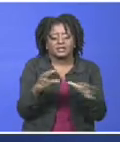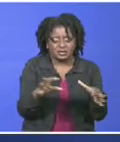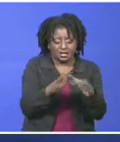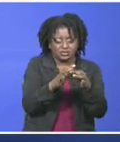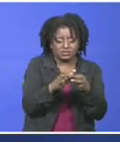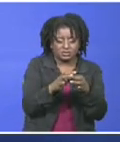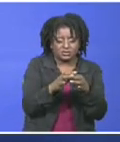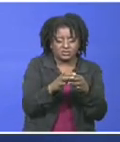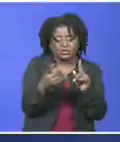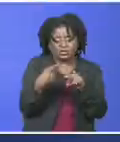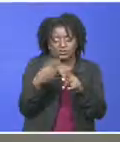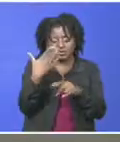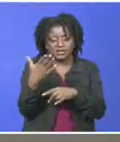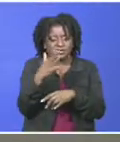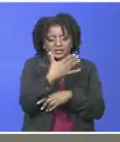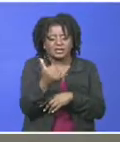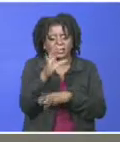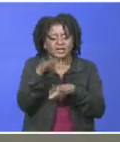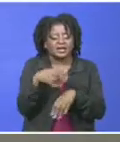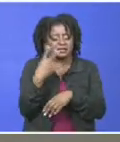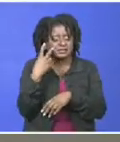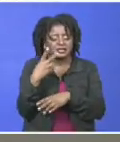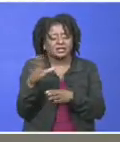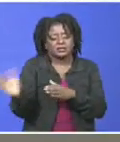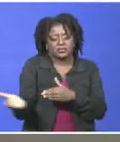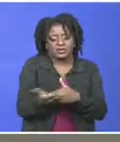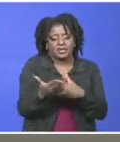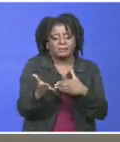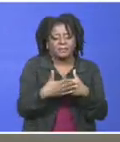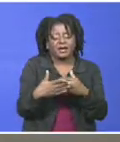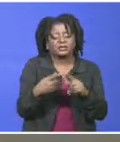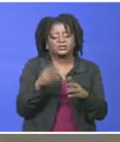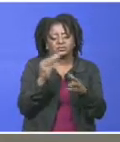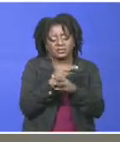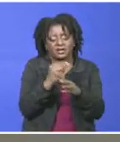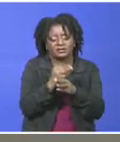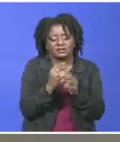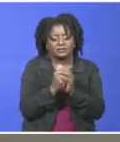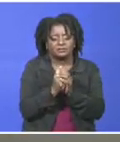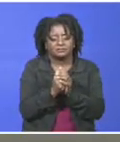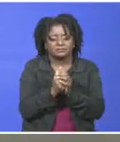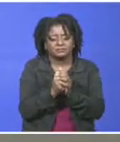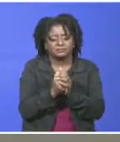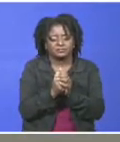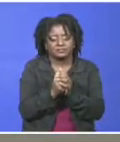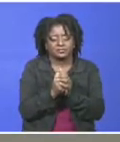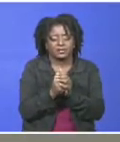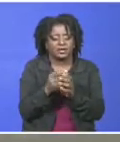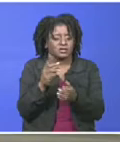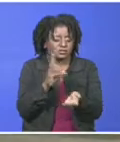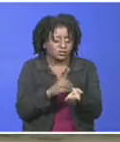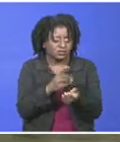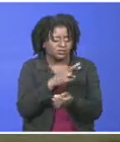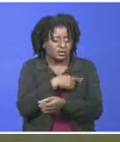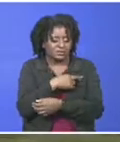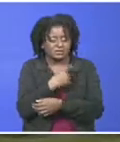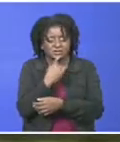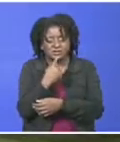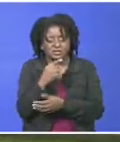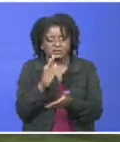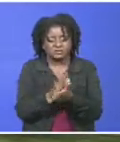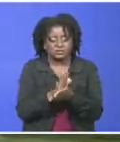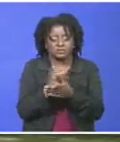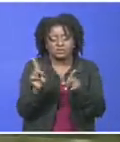pull that back to mathematics. And to ensure that BTVI is in line with global trends, Dr. Robertson indicated that the Institute